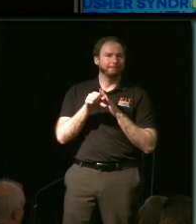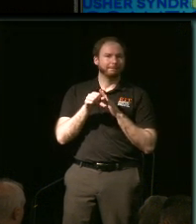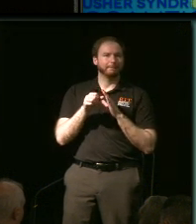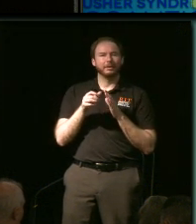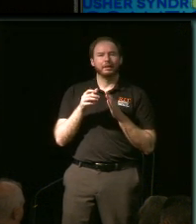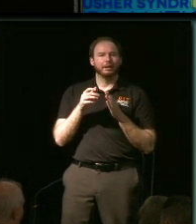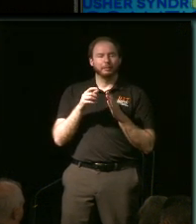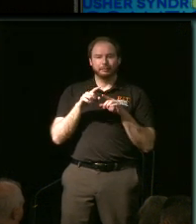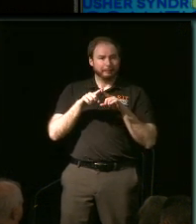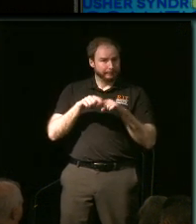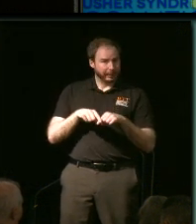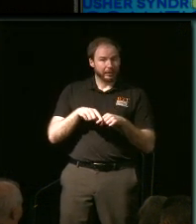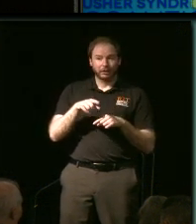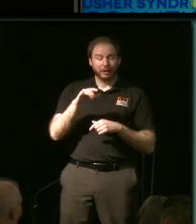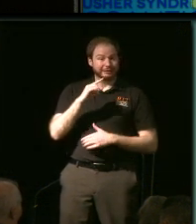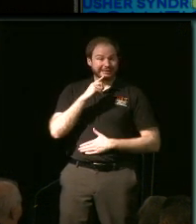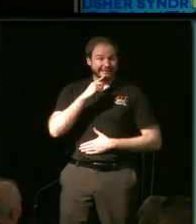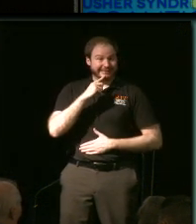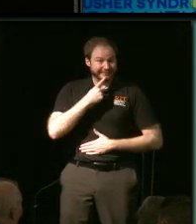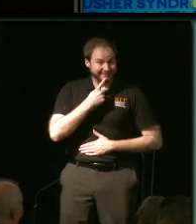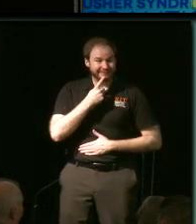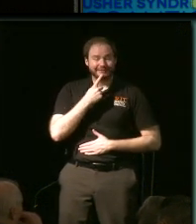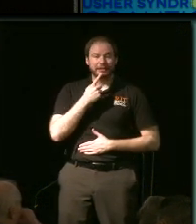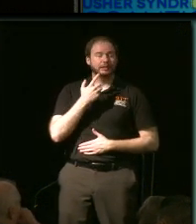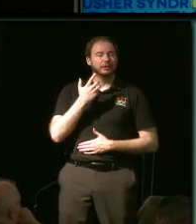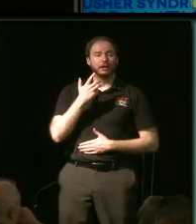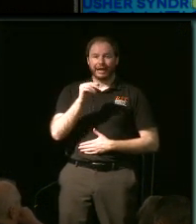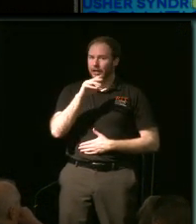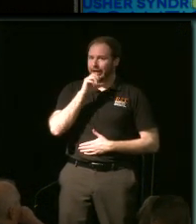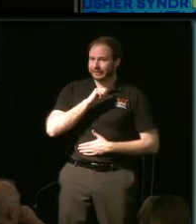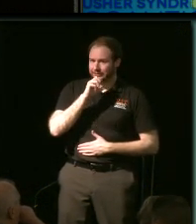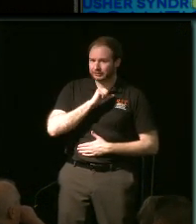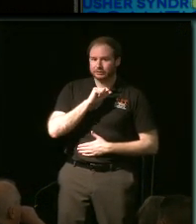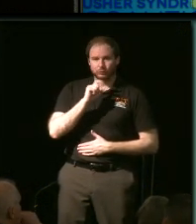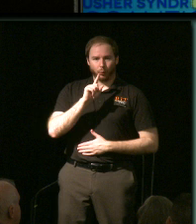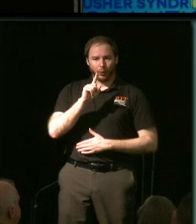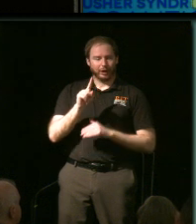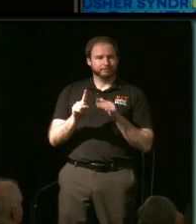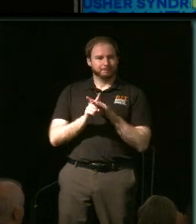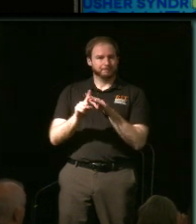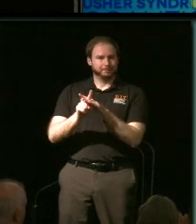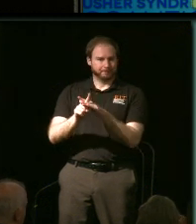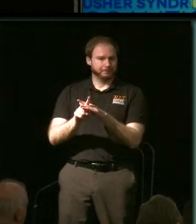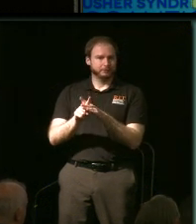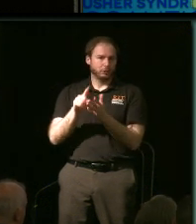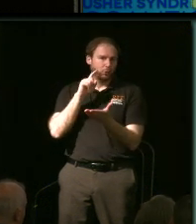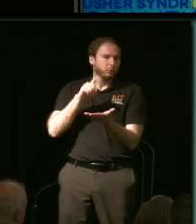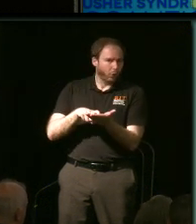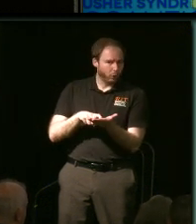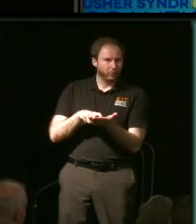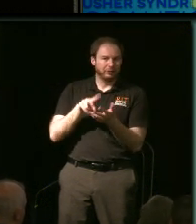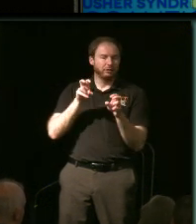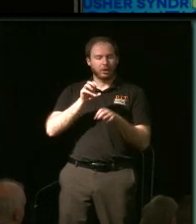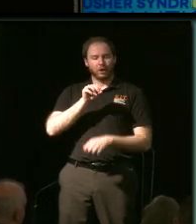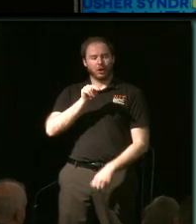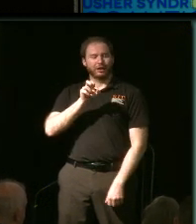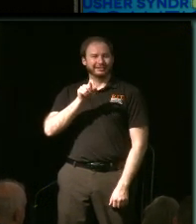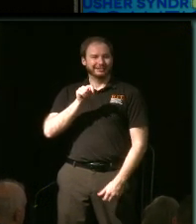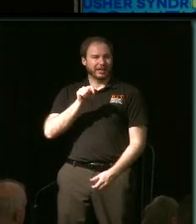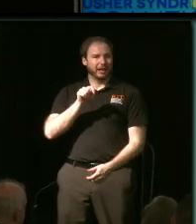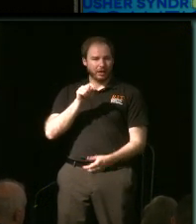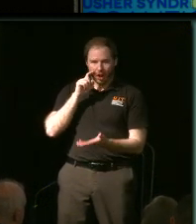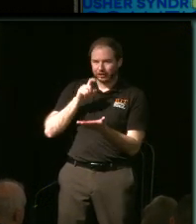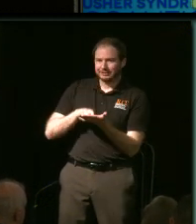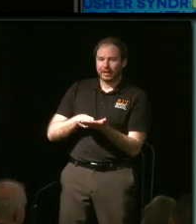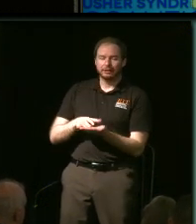the severity of your symptoms and the age in which they begin or onset.